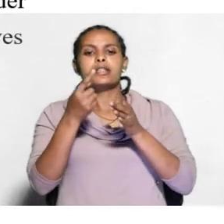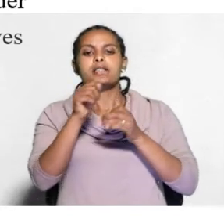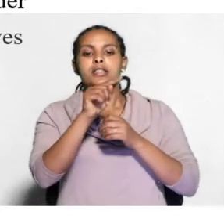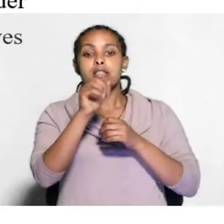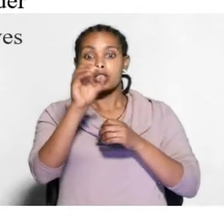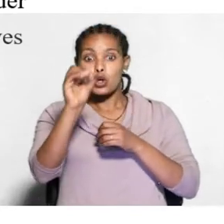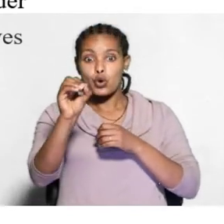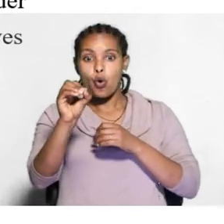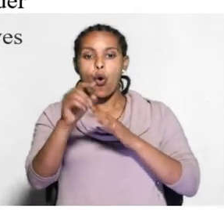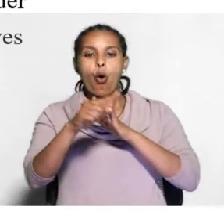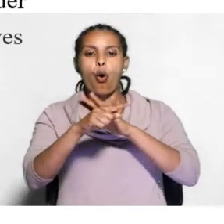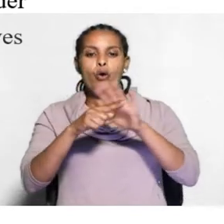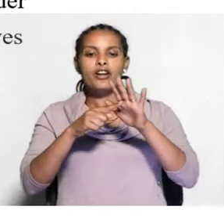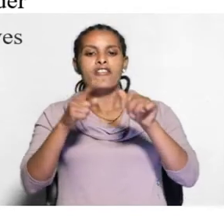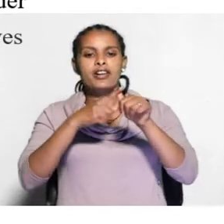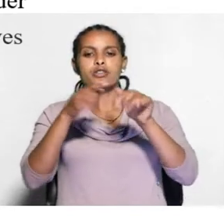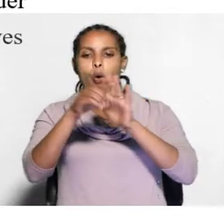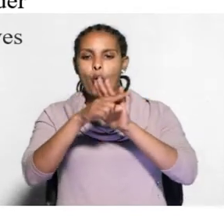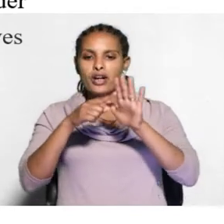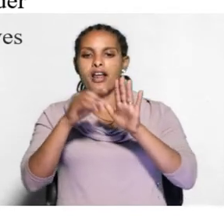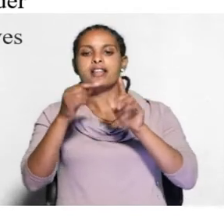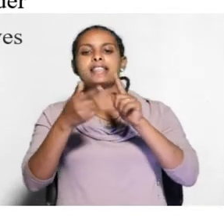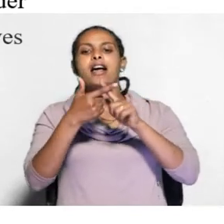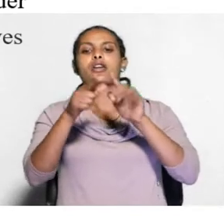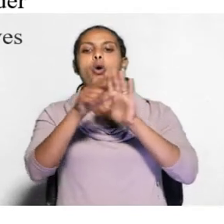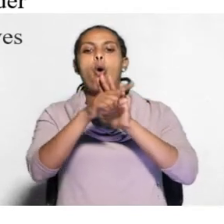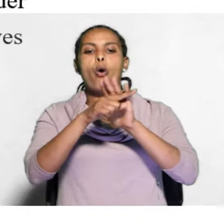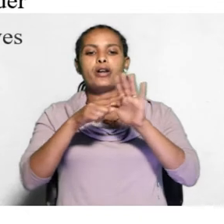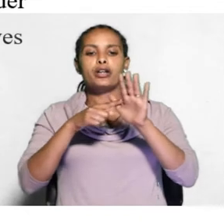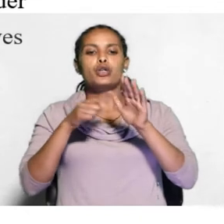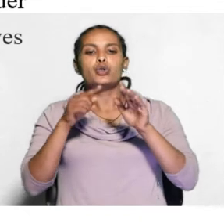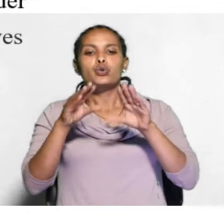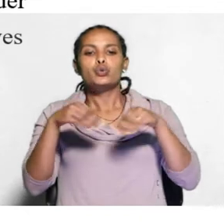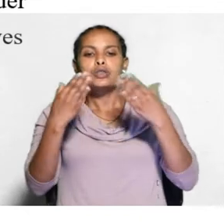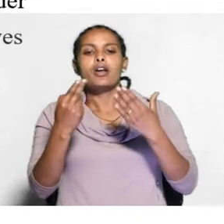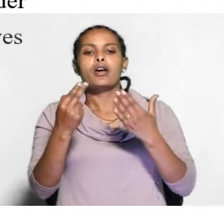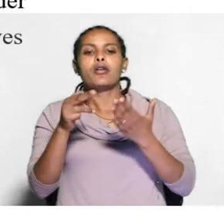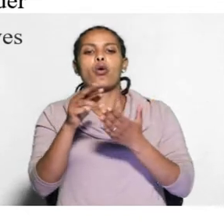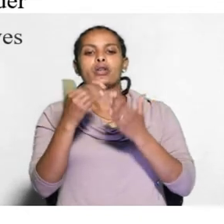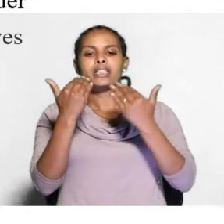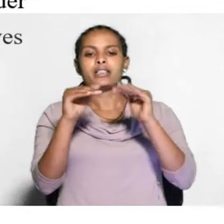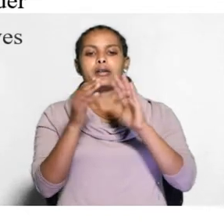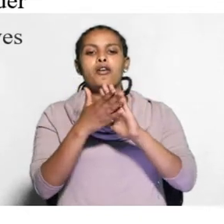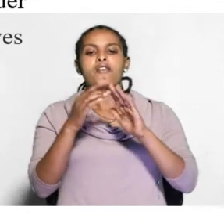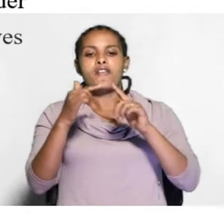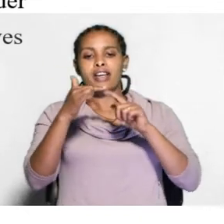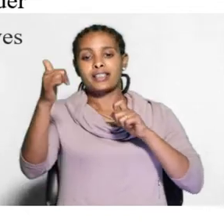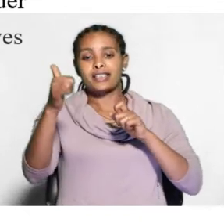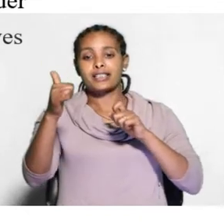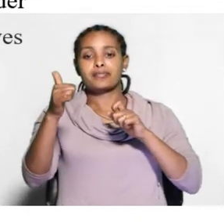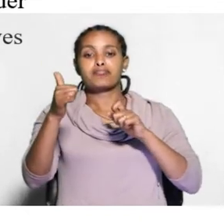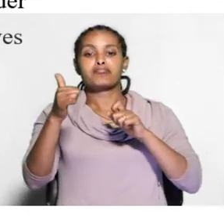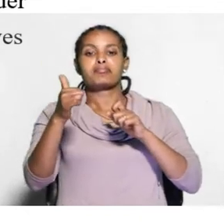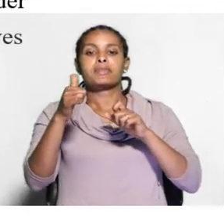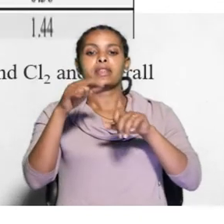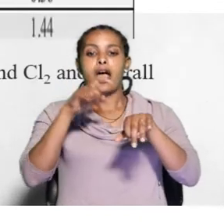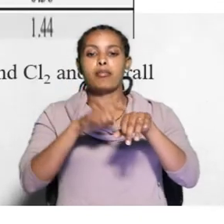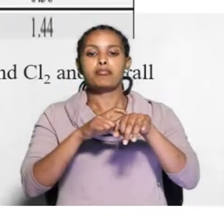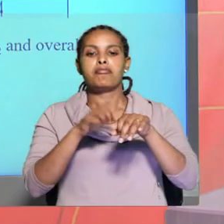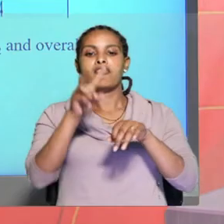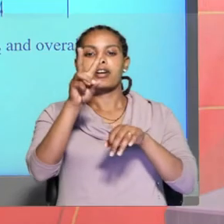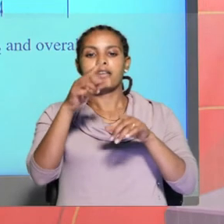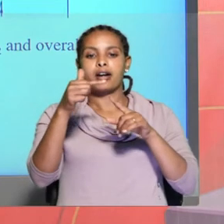zero order first order and second order reactions using concentration versus time curves